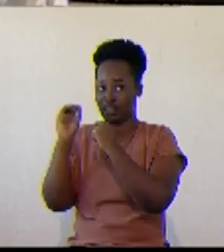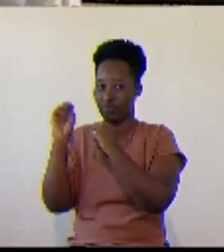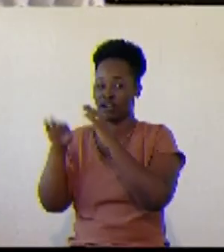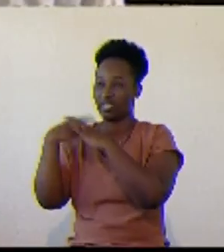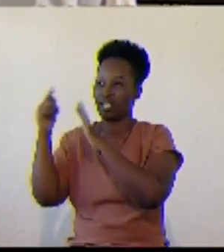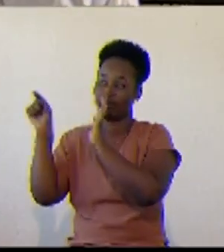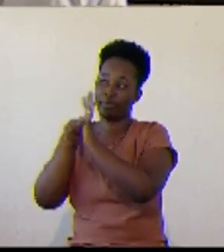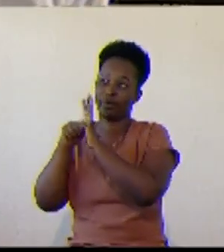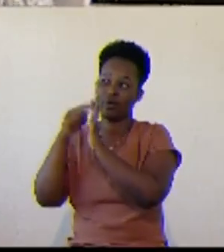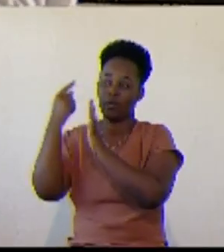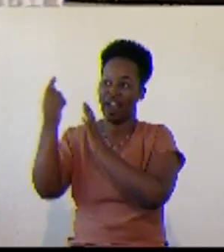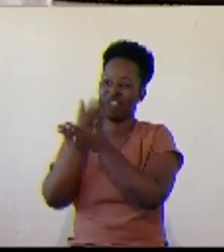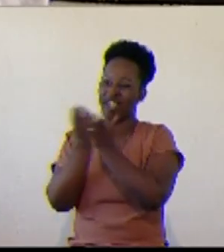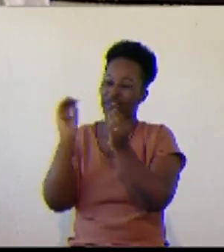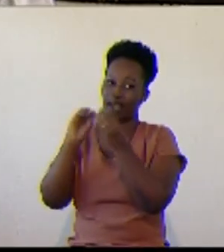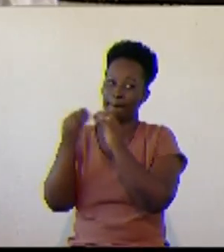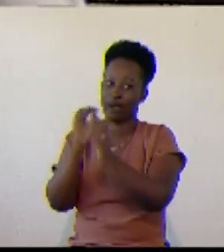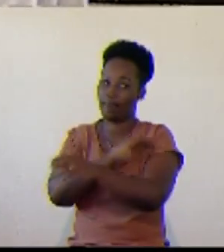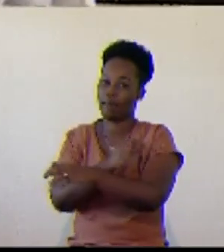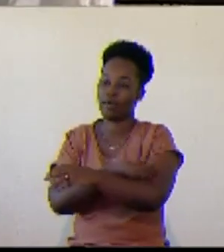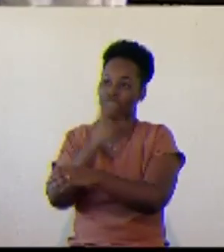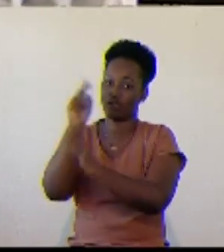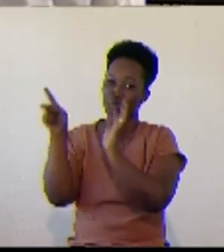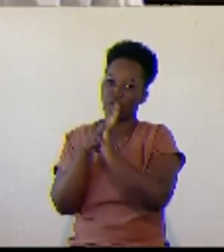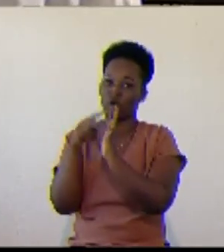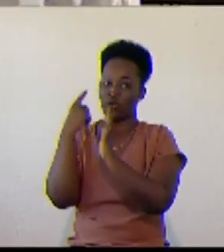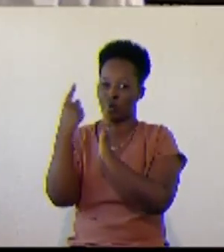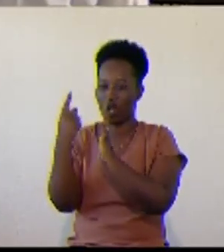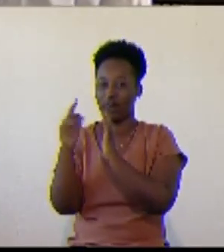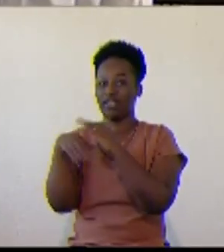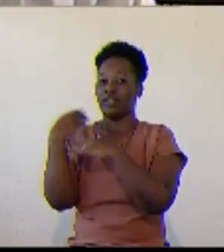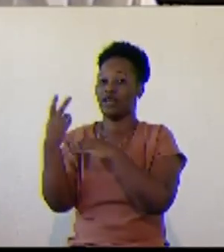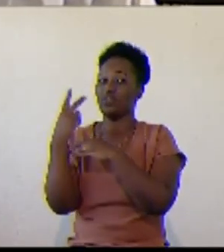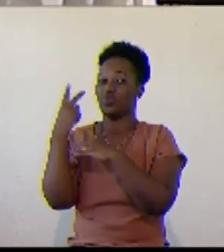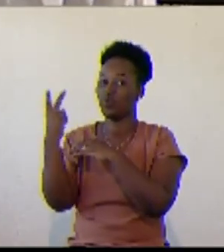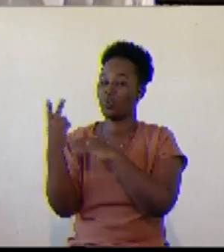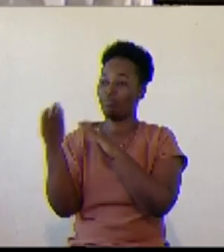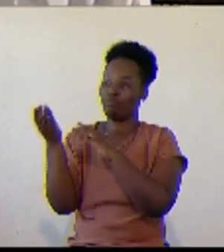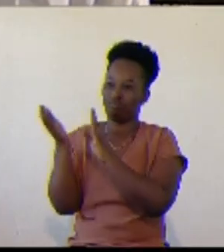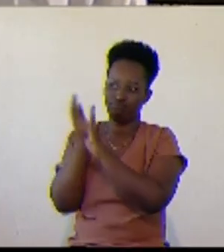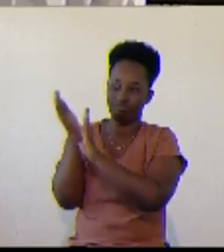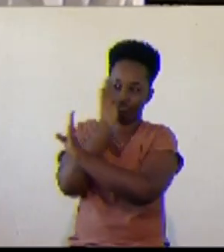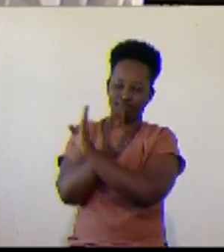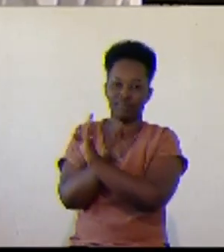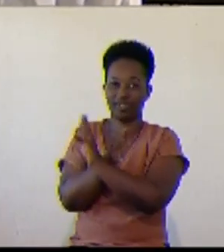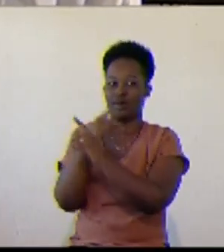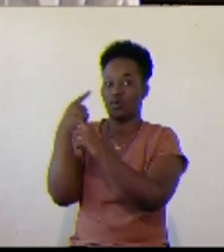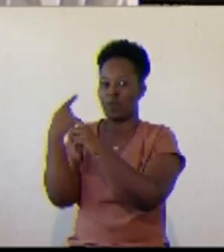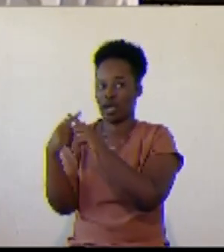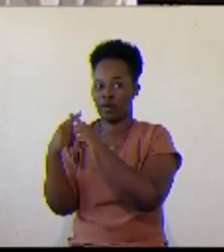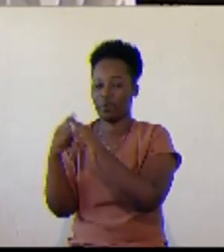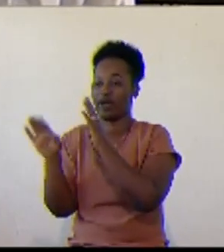you remain with 0. Any number to power 0 is 1. And this 2 you bring it here, you multiply it